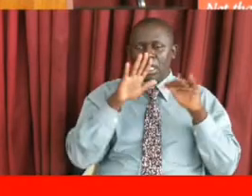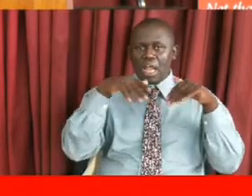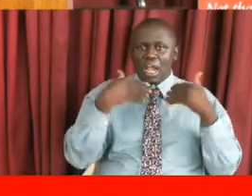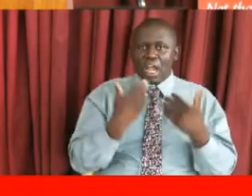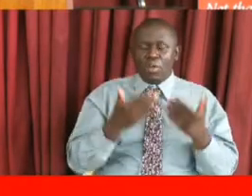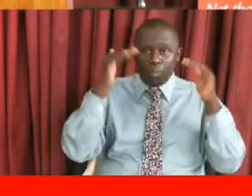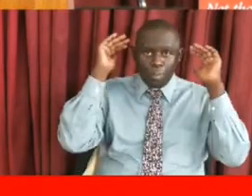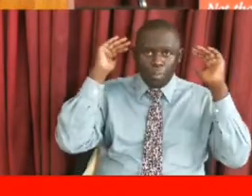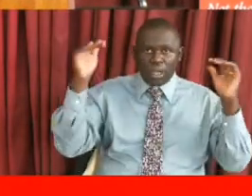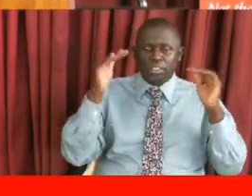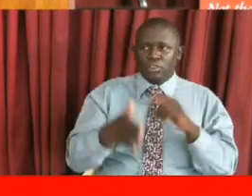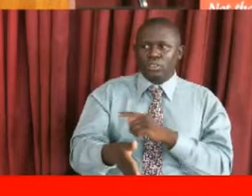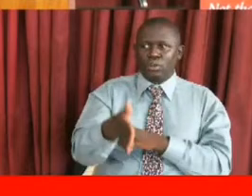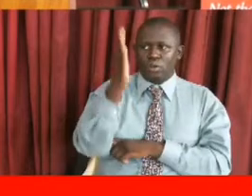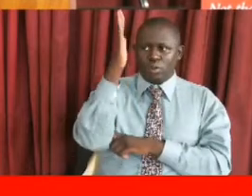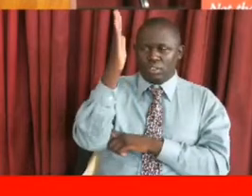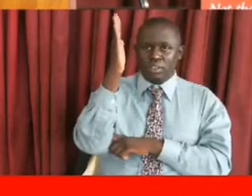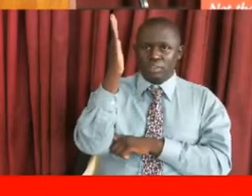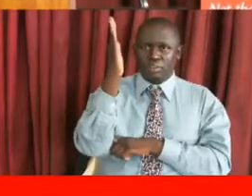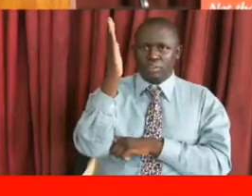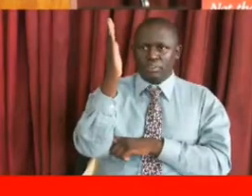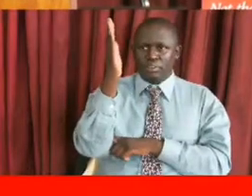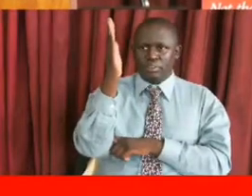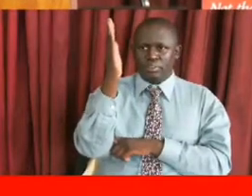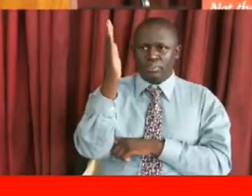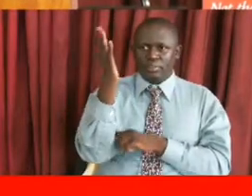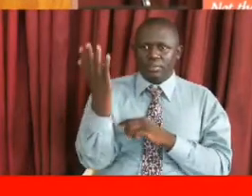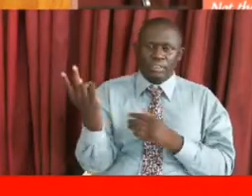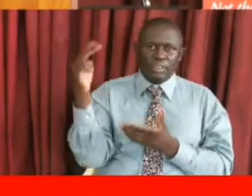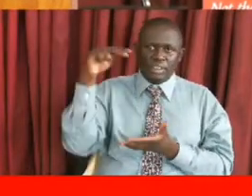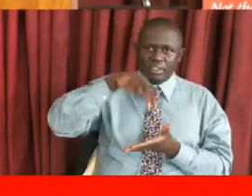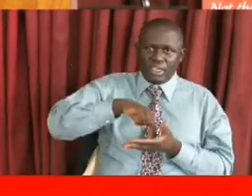Standing present